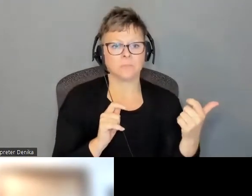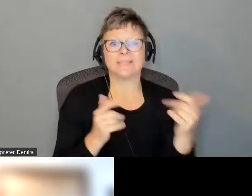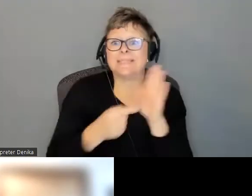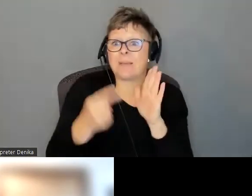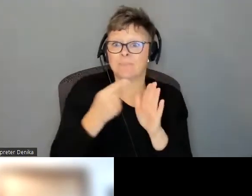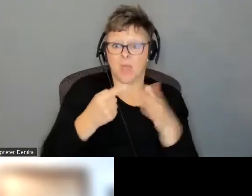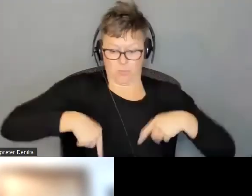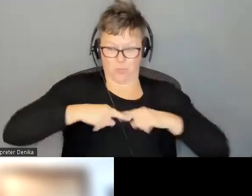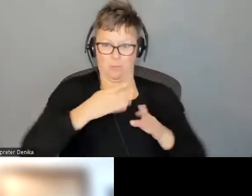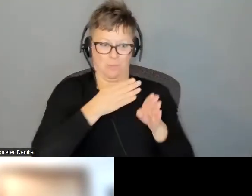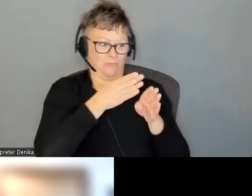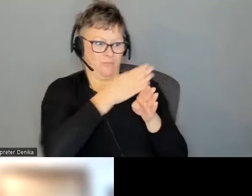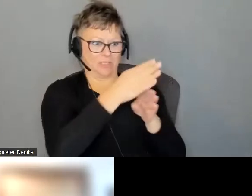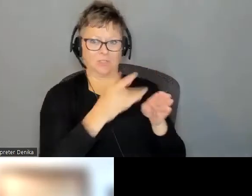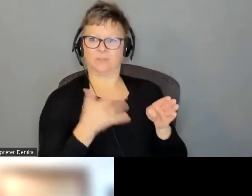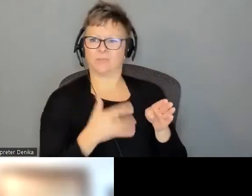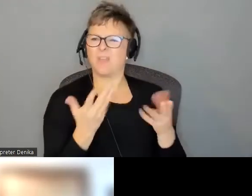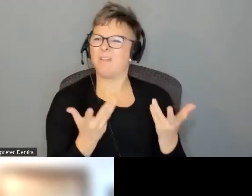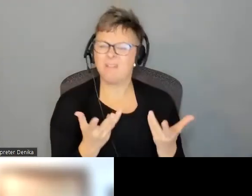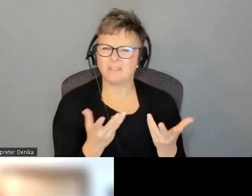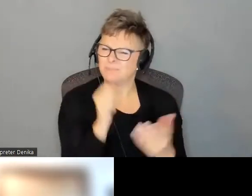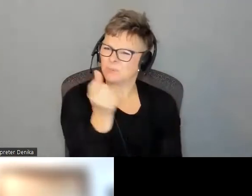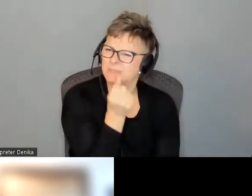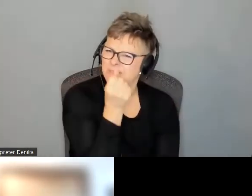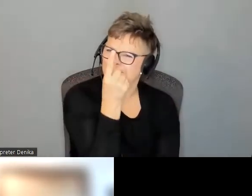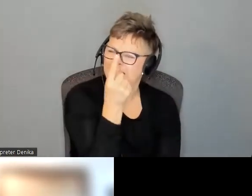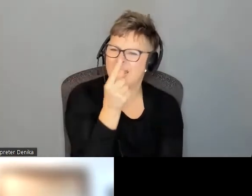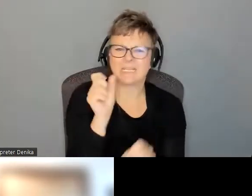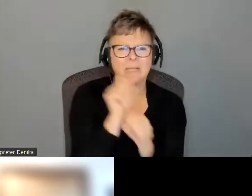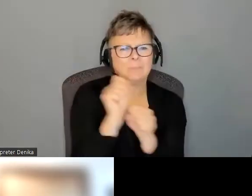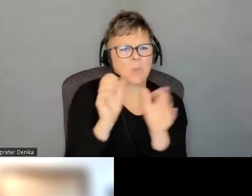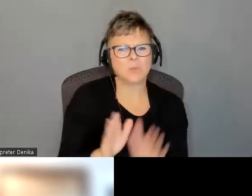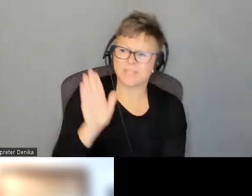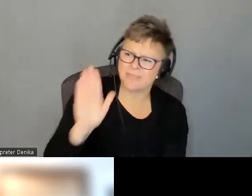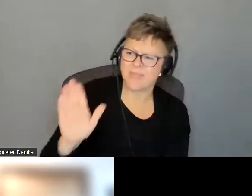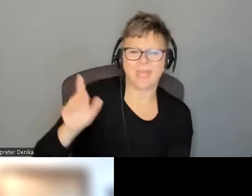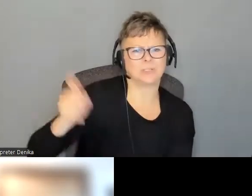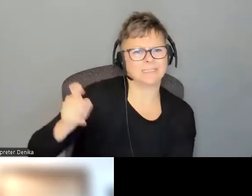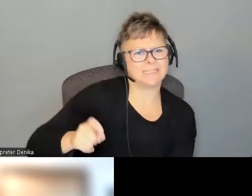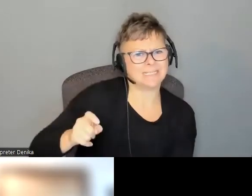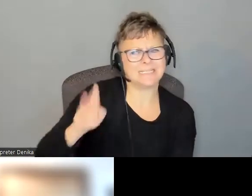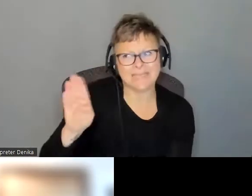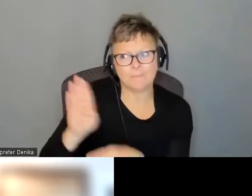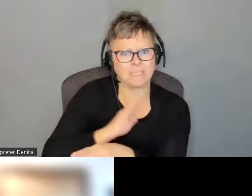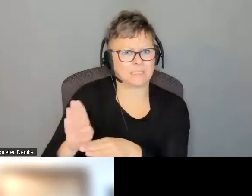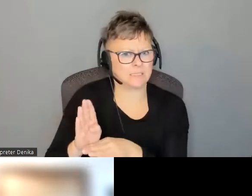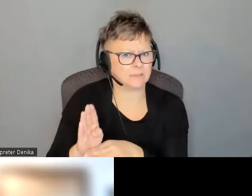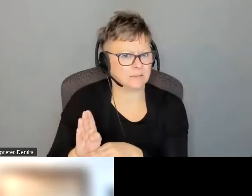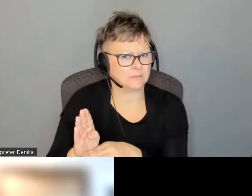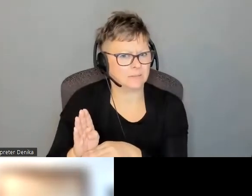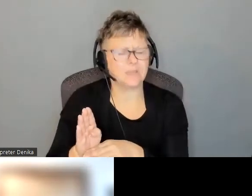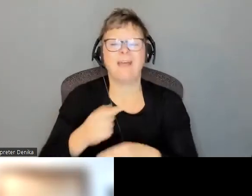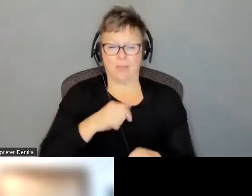don't really understand the needs of the employer, the business within which this is going to be based. I'll give you an example. I was working with a